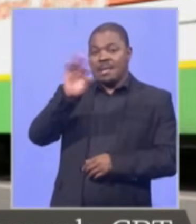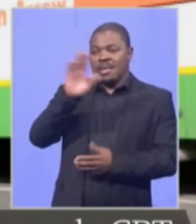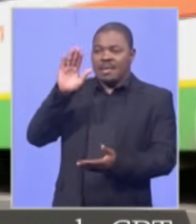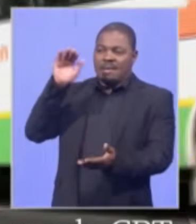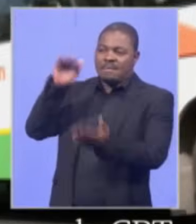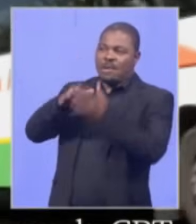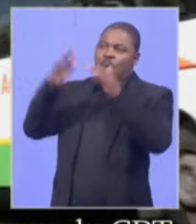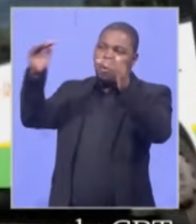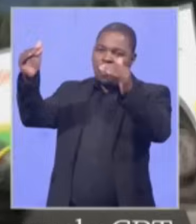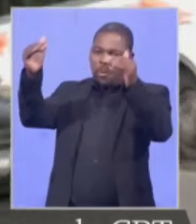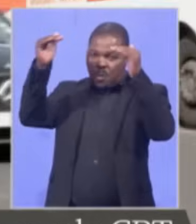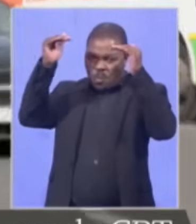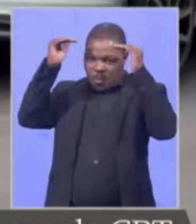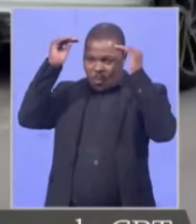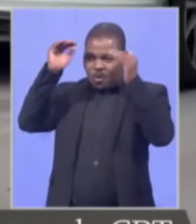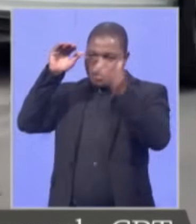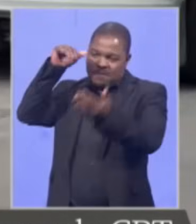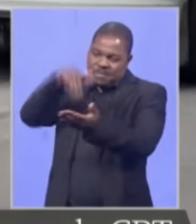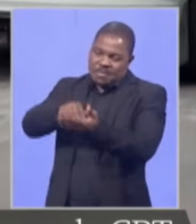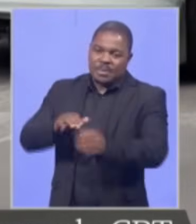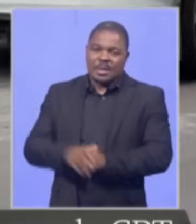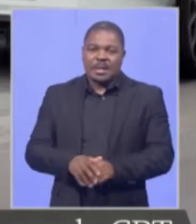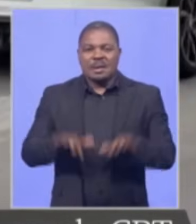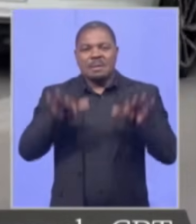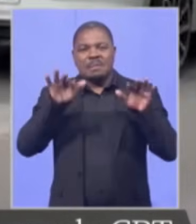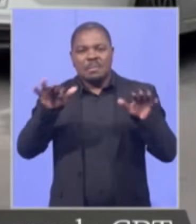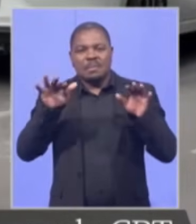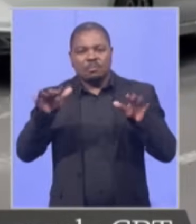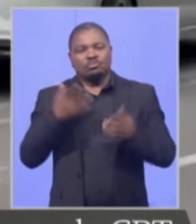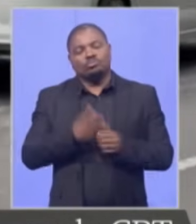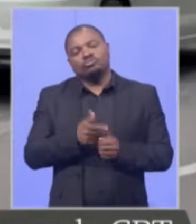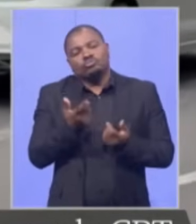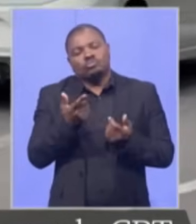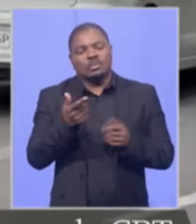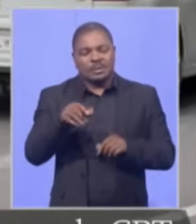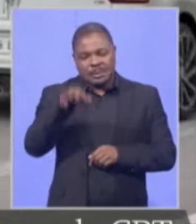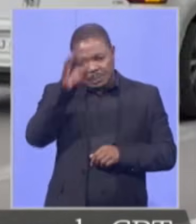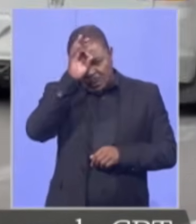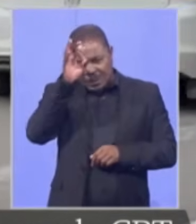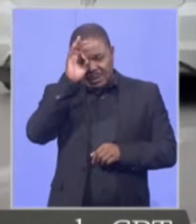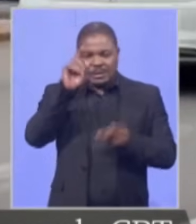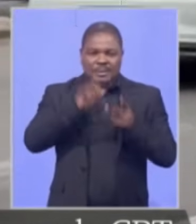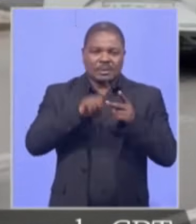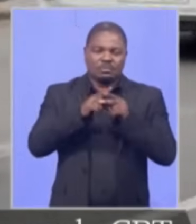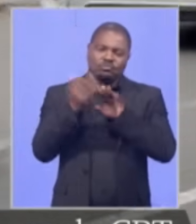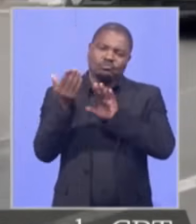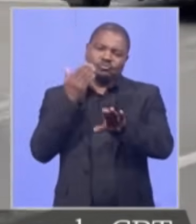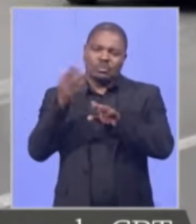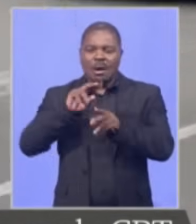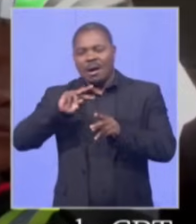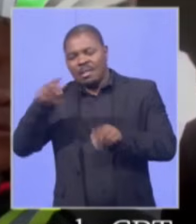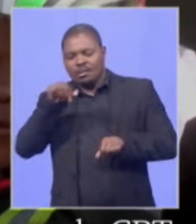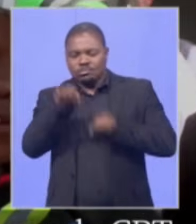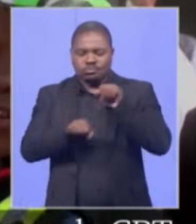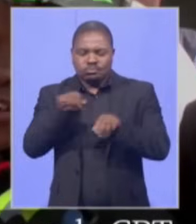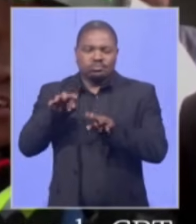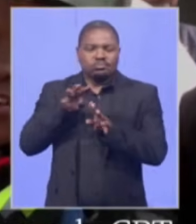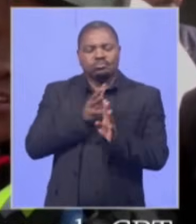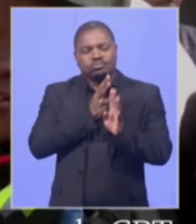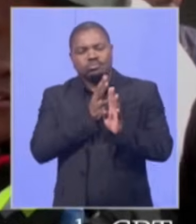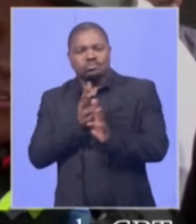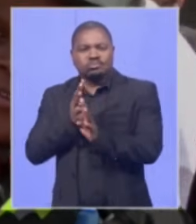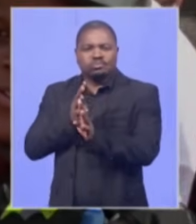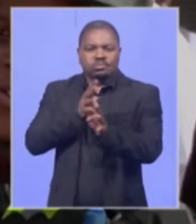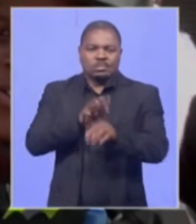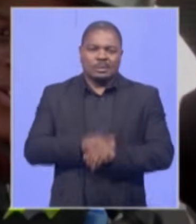ya toropo go tšwa ka Woodstock. Ba farafarilwe ke bahlankedi ba semolao le baotledi ba bangwe ba dipaesekele. No, I can't believe,